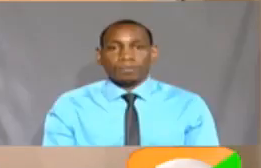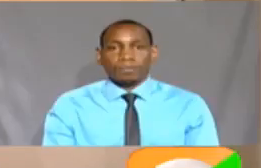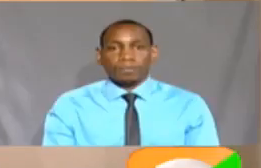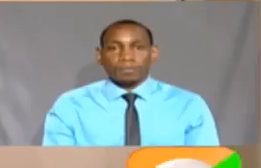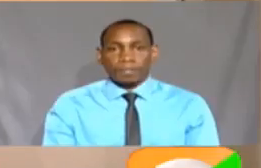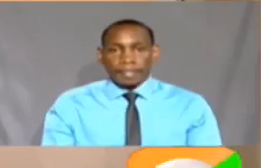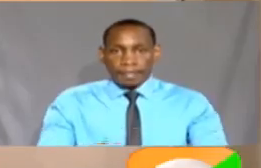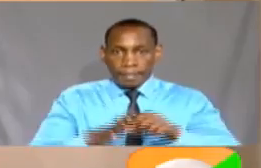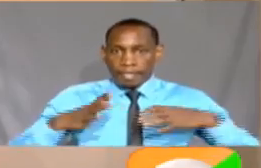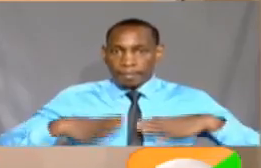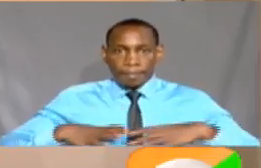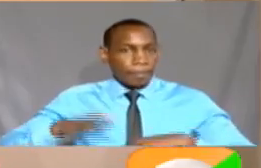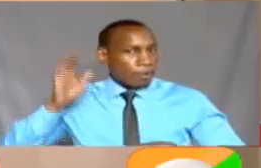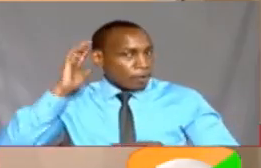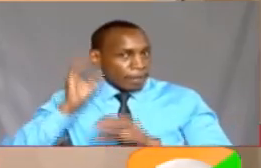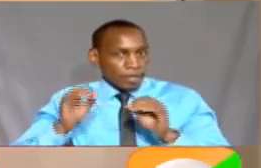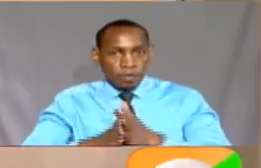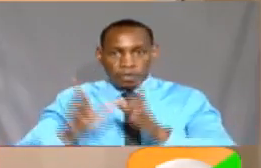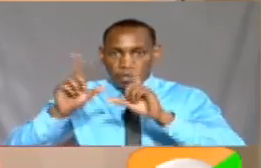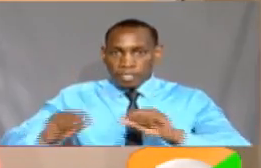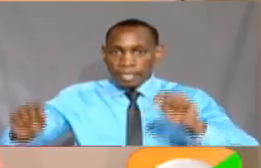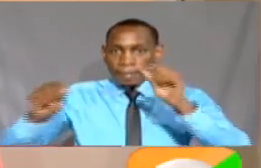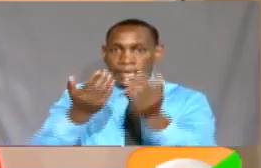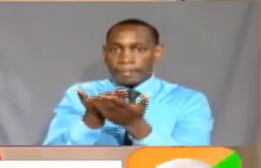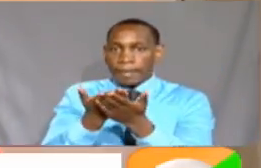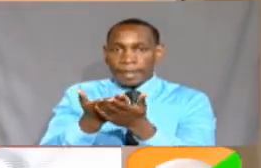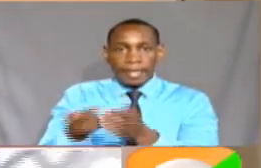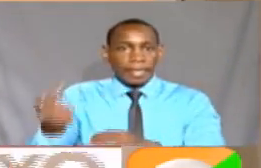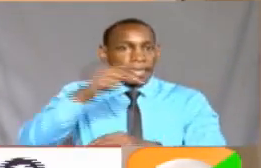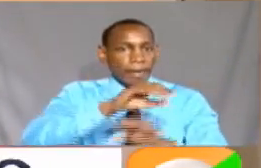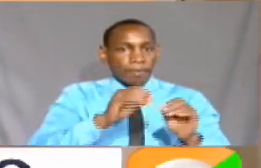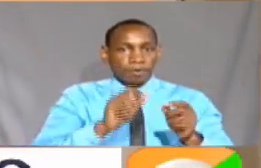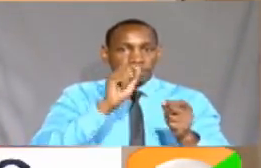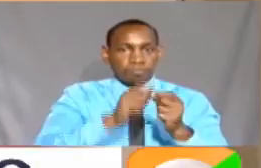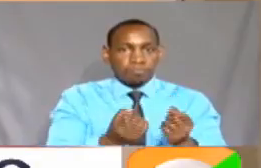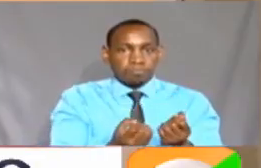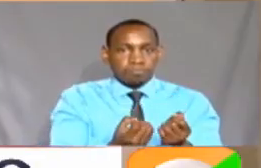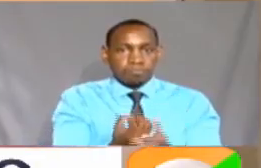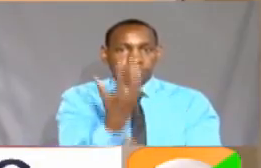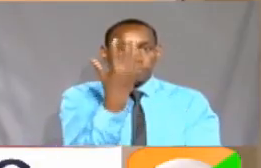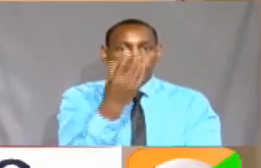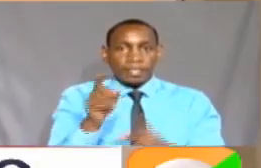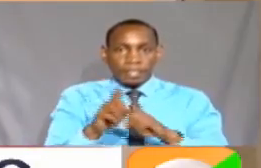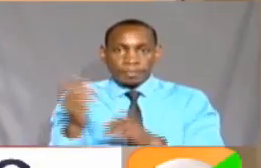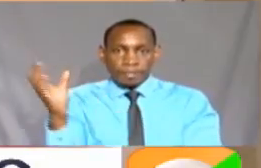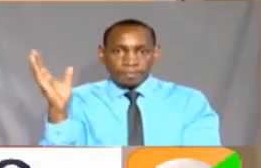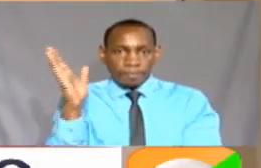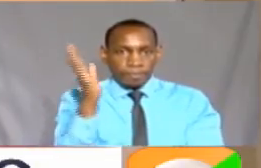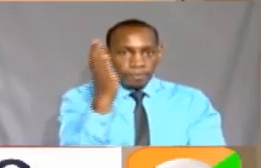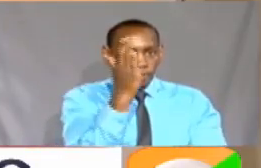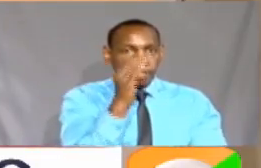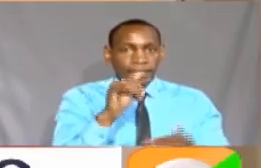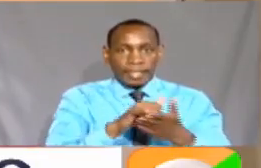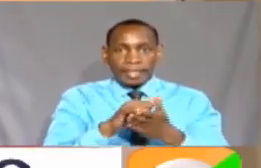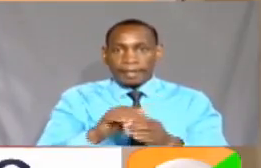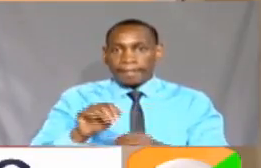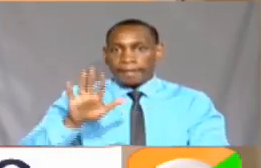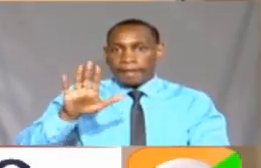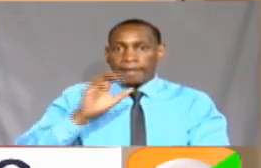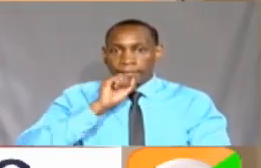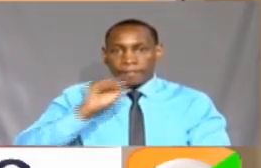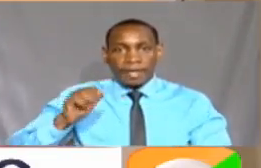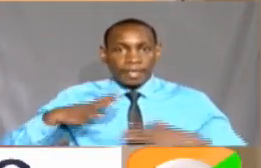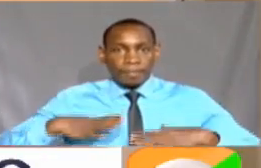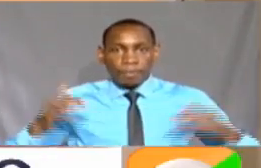Now, large crowds defied Tokyo 2020's plea to stay away from the torch relay and preceding flame of recovery tour as at least